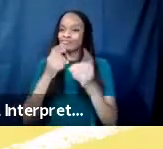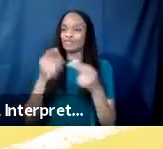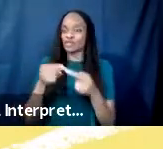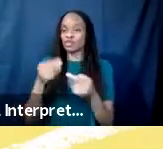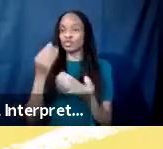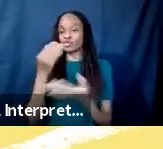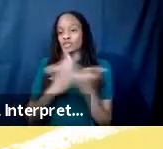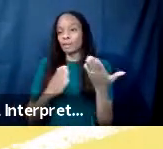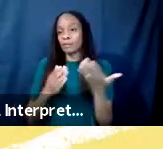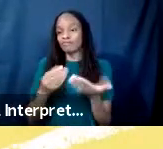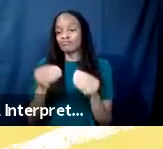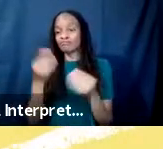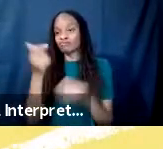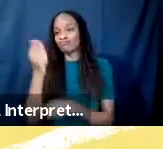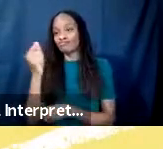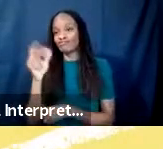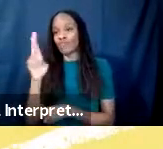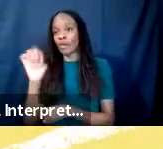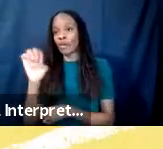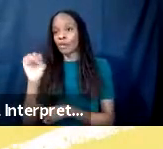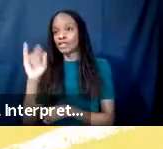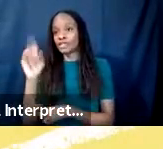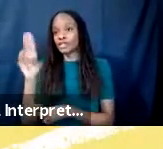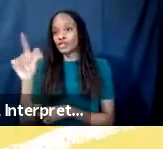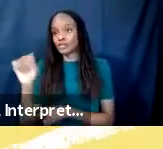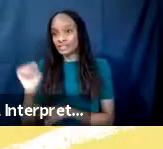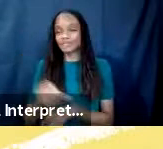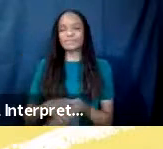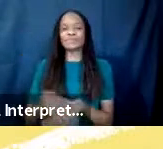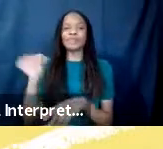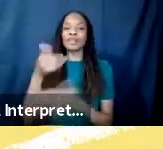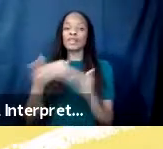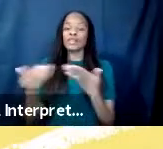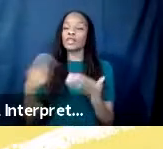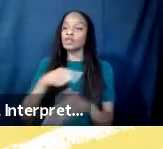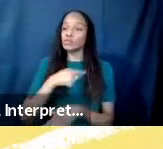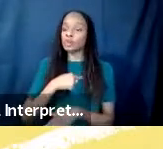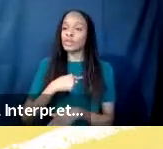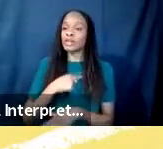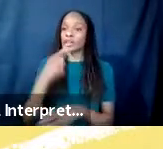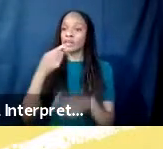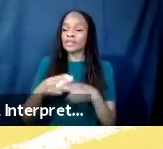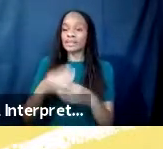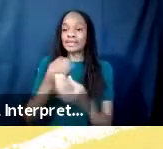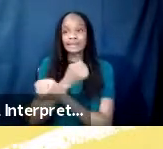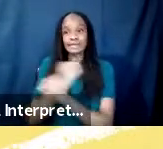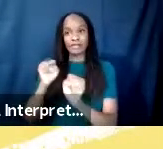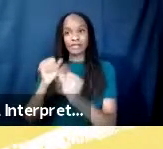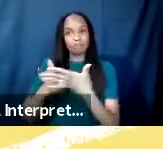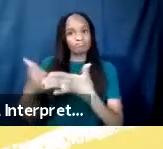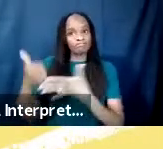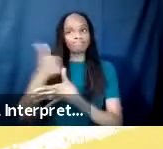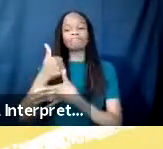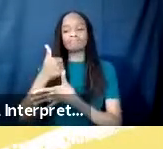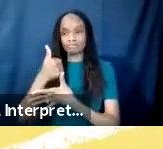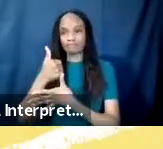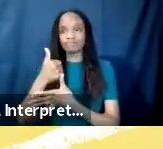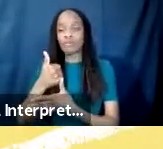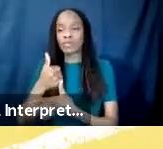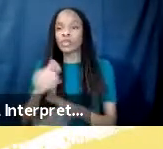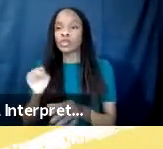residuals. As with all of the other agreements that were mentioned, safety is a high priority. So the stunt coordinators